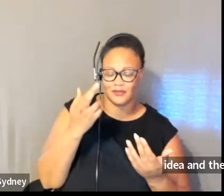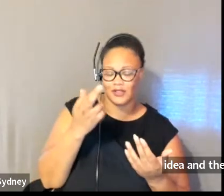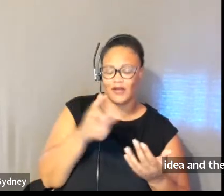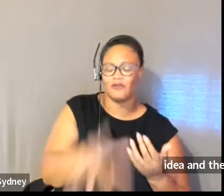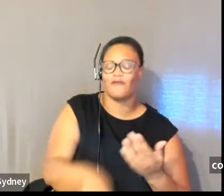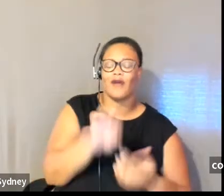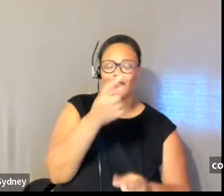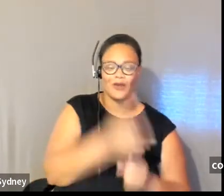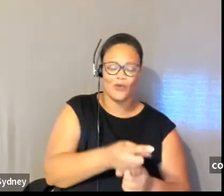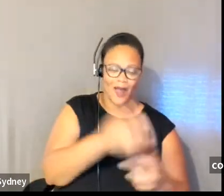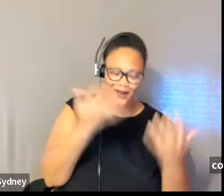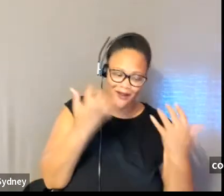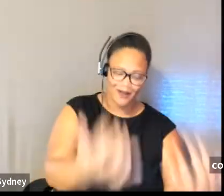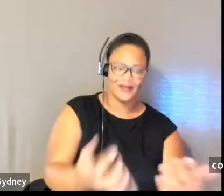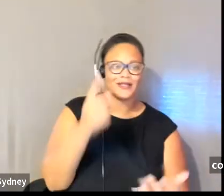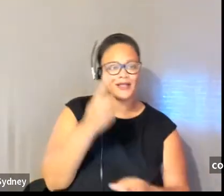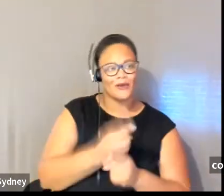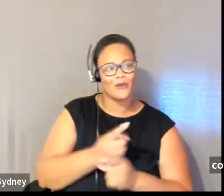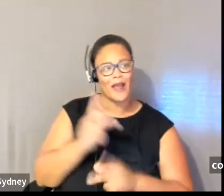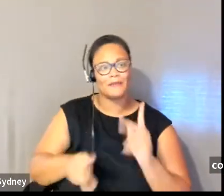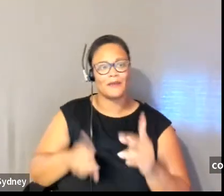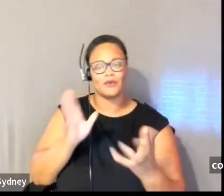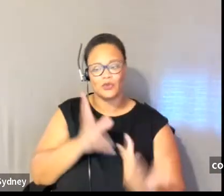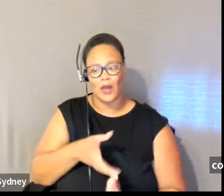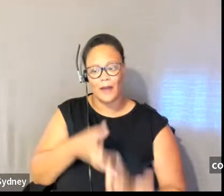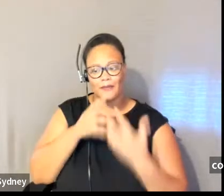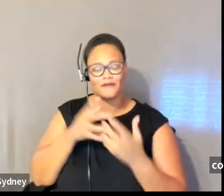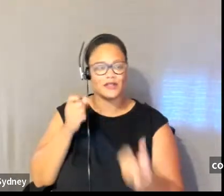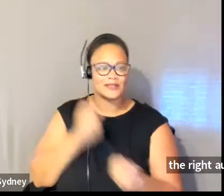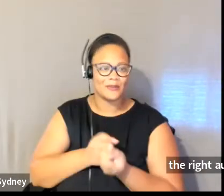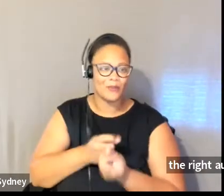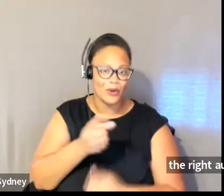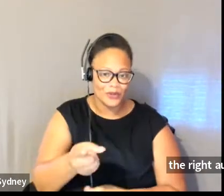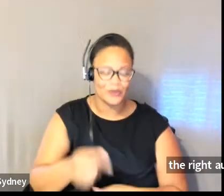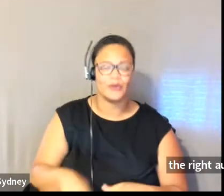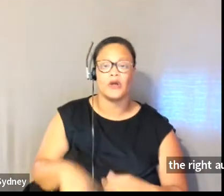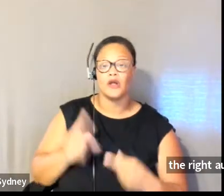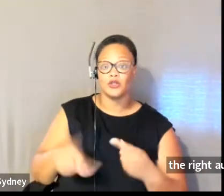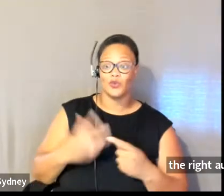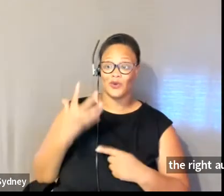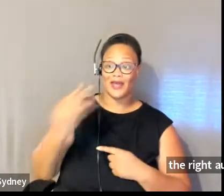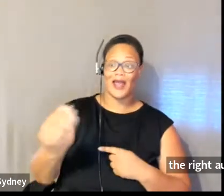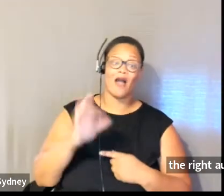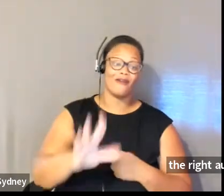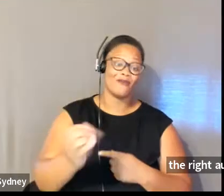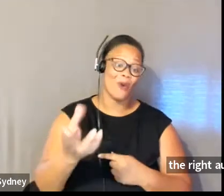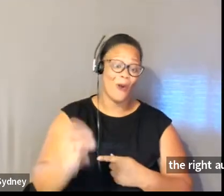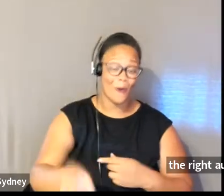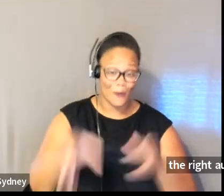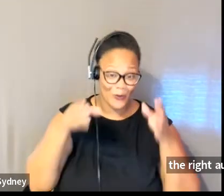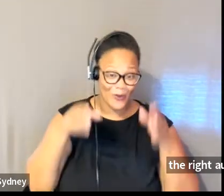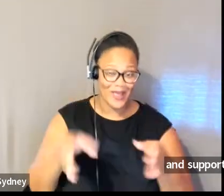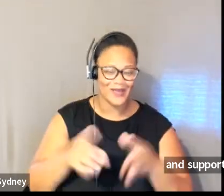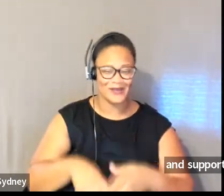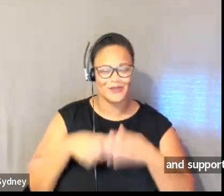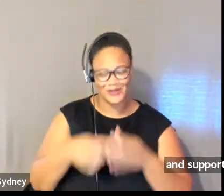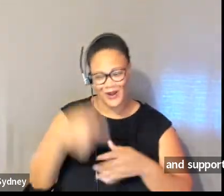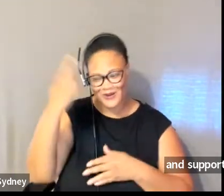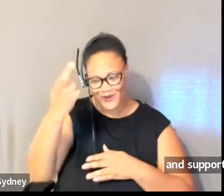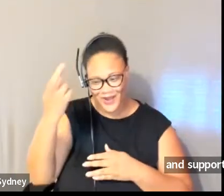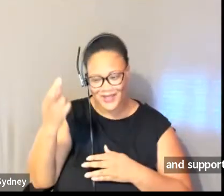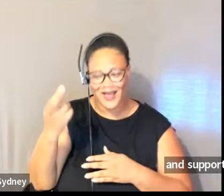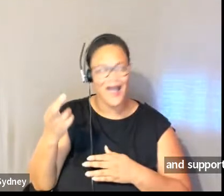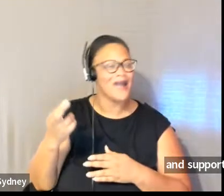support you. So when it comes to telling those kinds of stories, once you get out of your own way, you start to realize, let me just